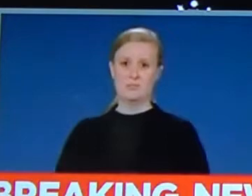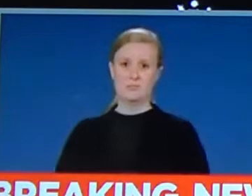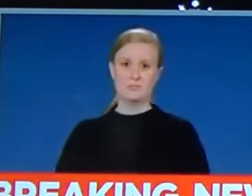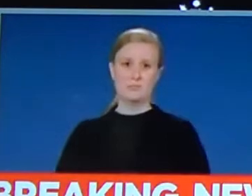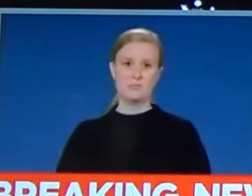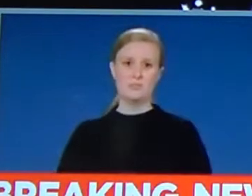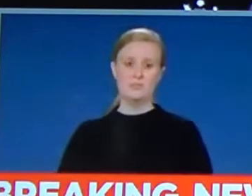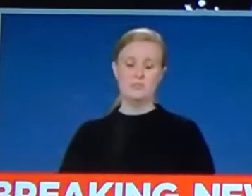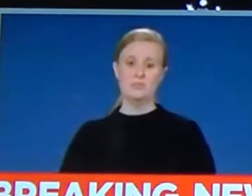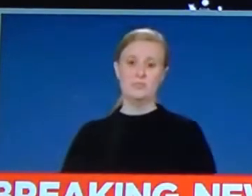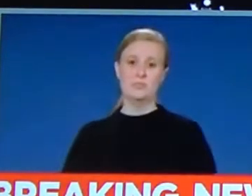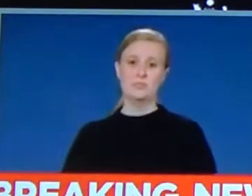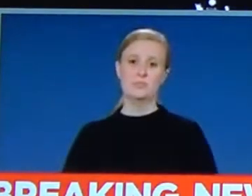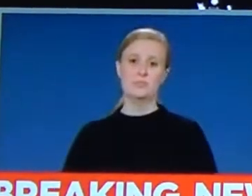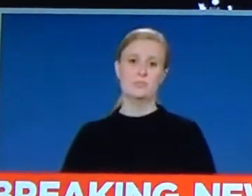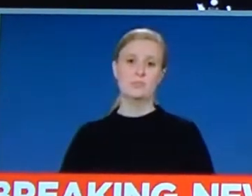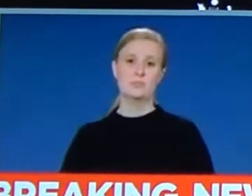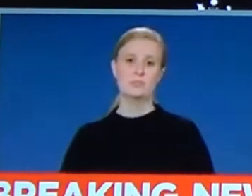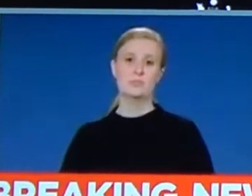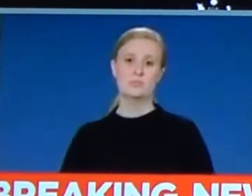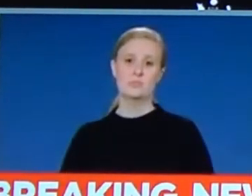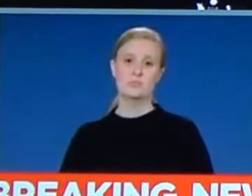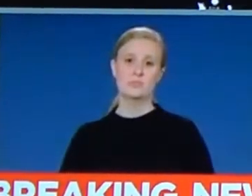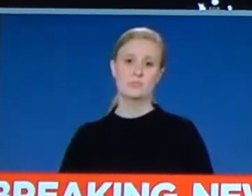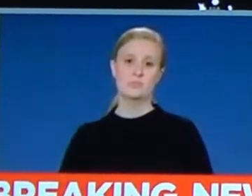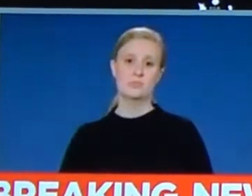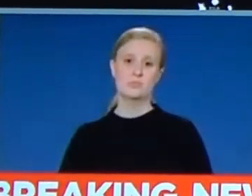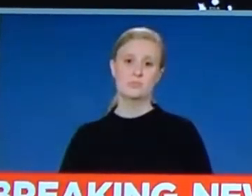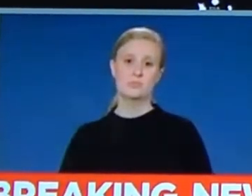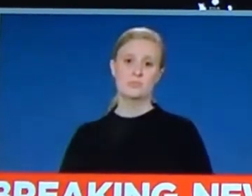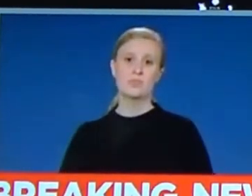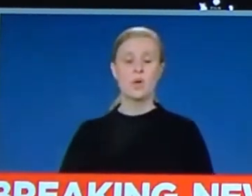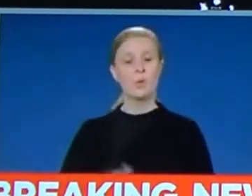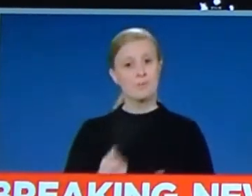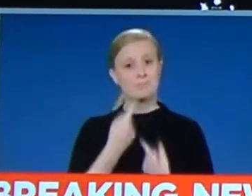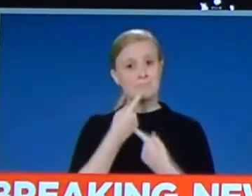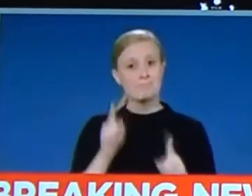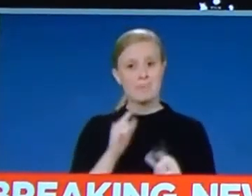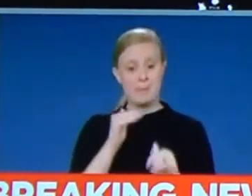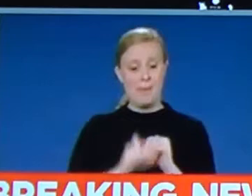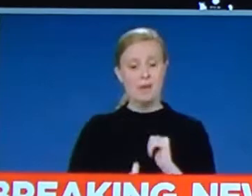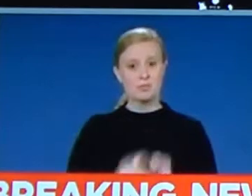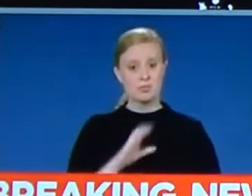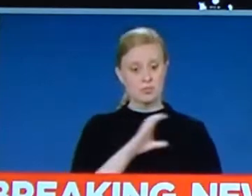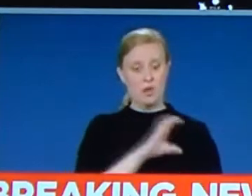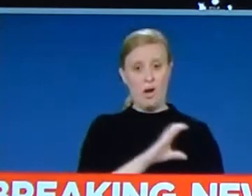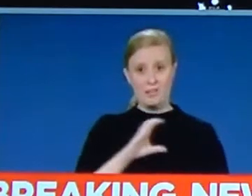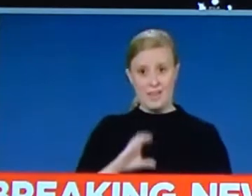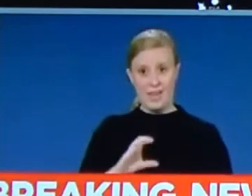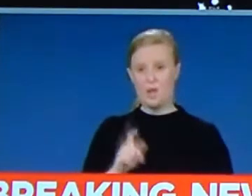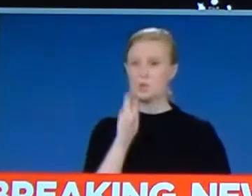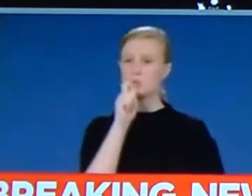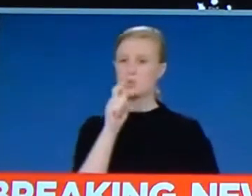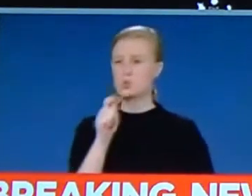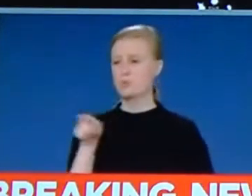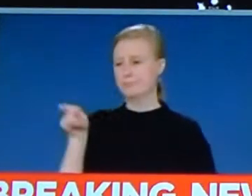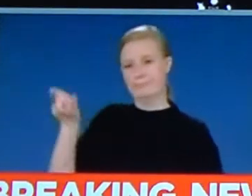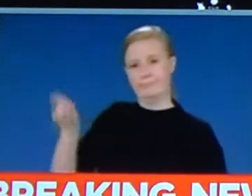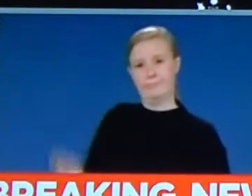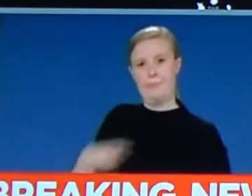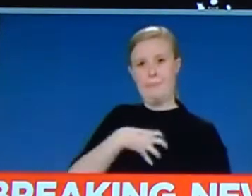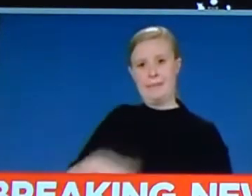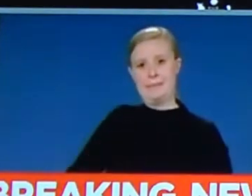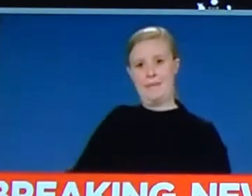In addition to the issues that we've been addressing in the childcare area, which the Education Minister will go into in more detail now,